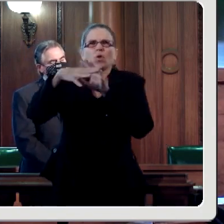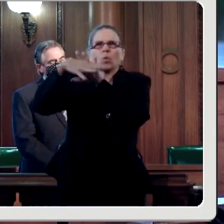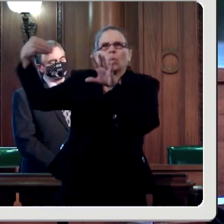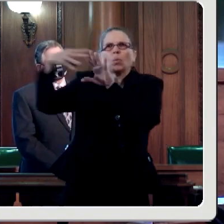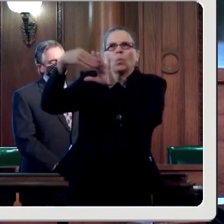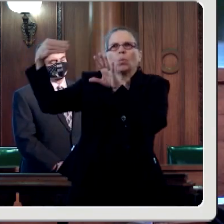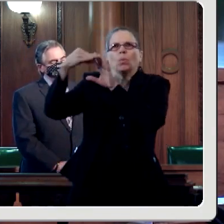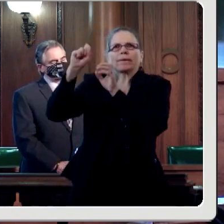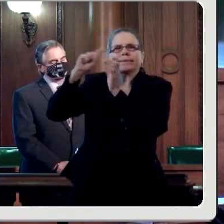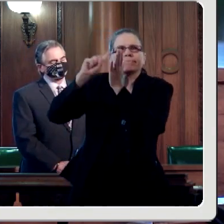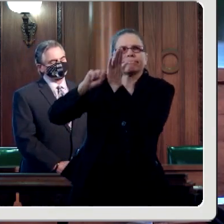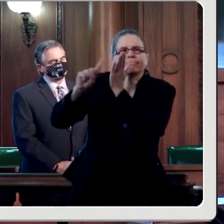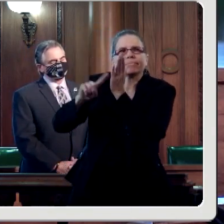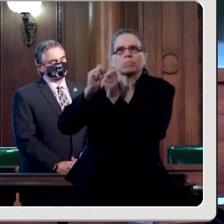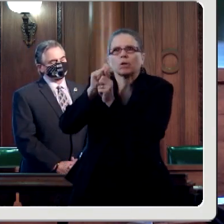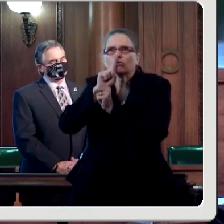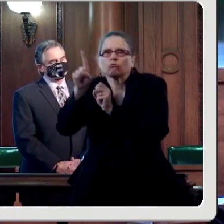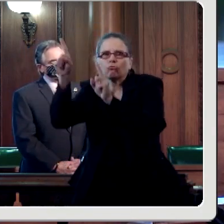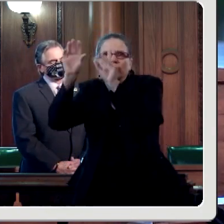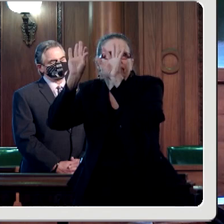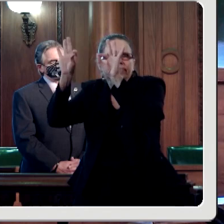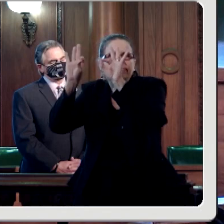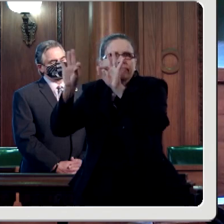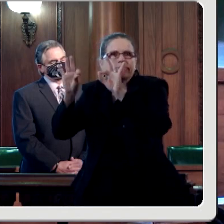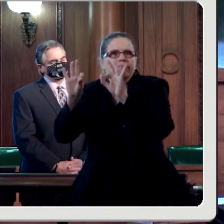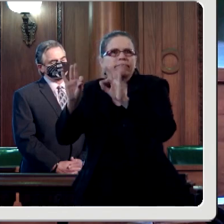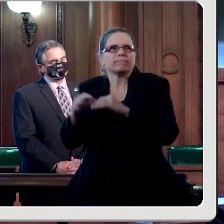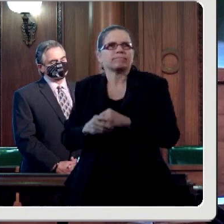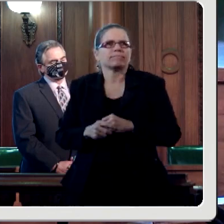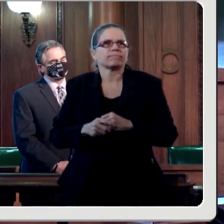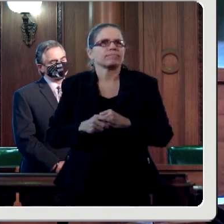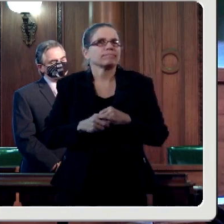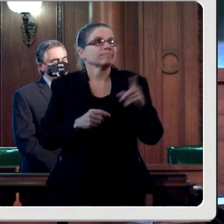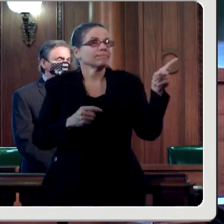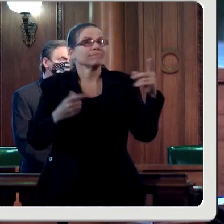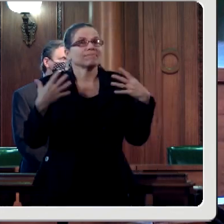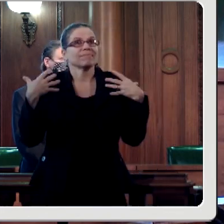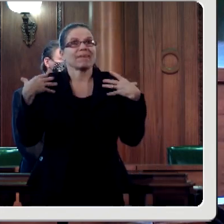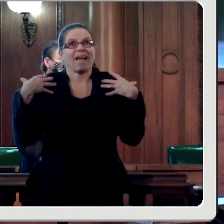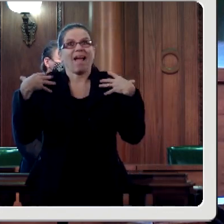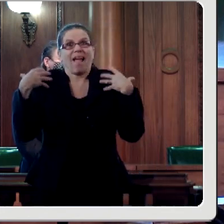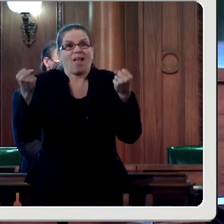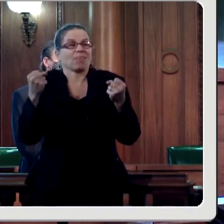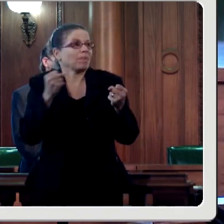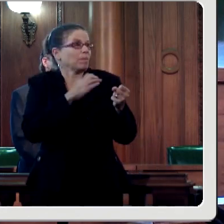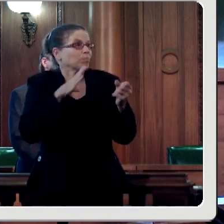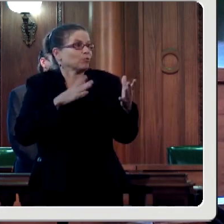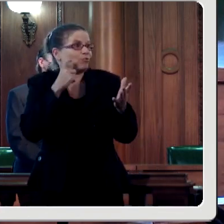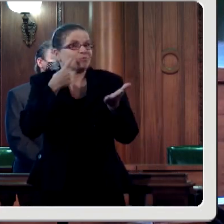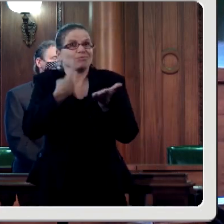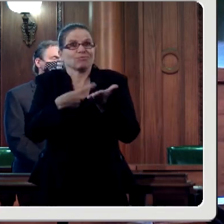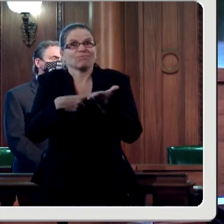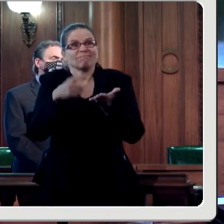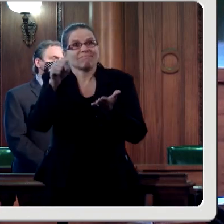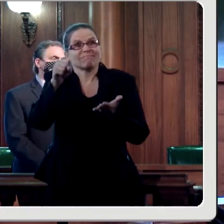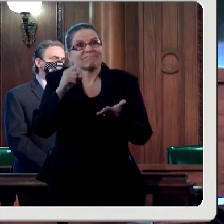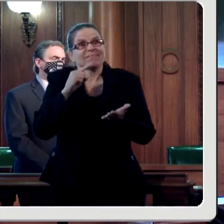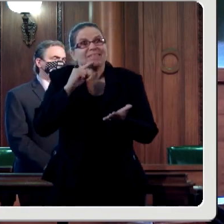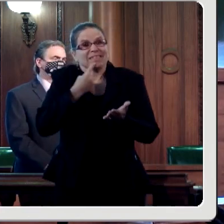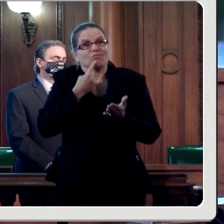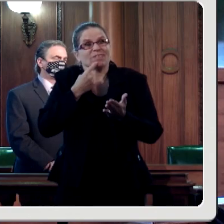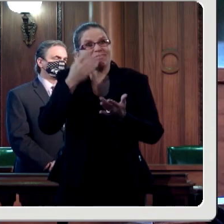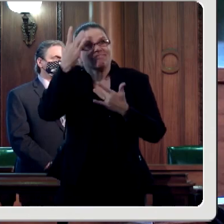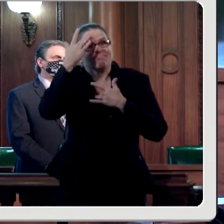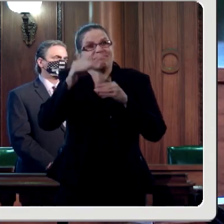as our Health Commissioner illustrated earlier. Today, our helpline is backed up, but if